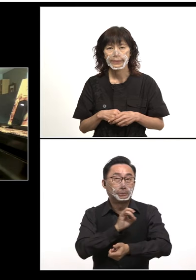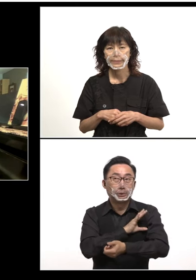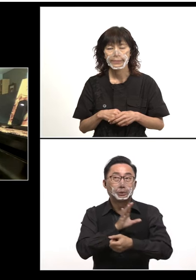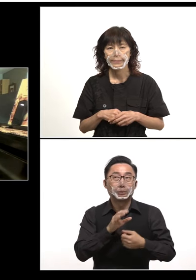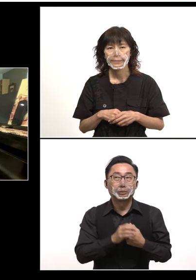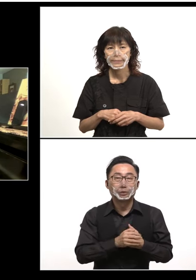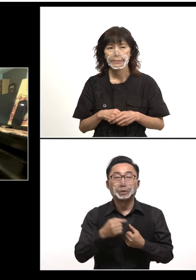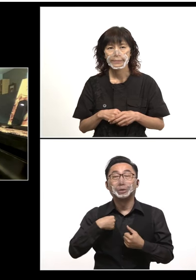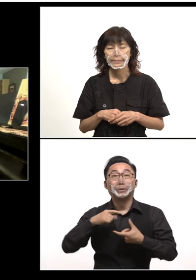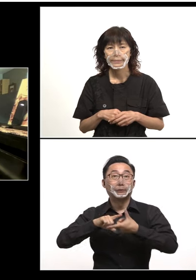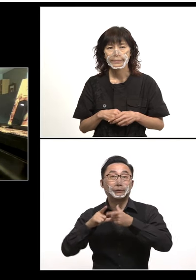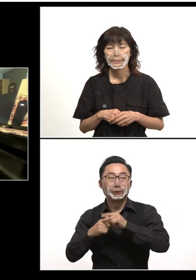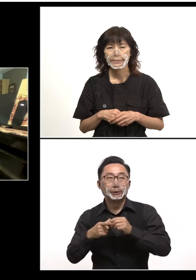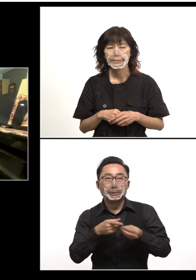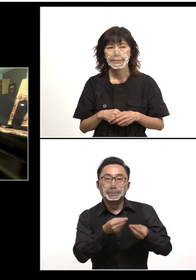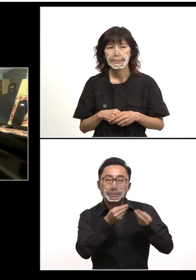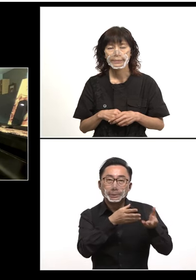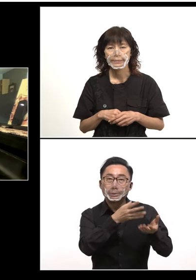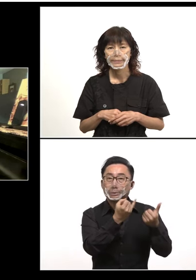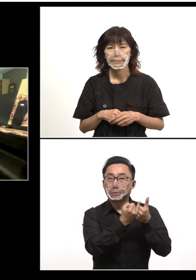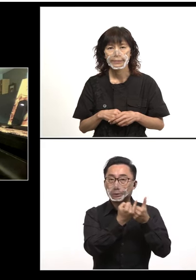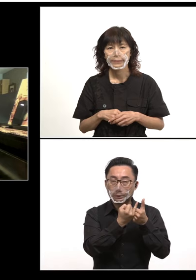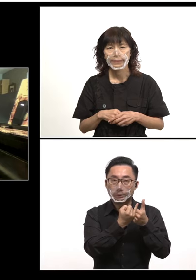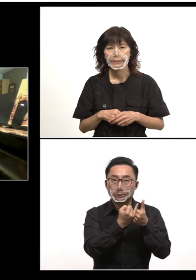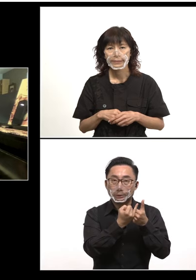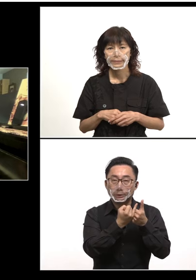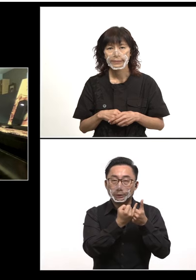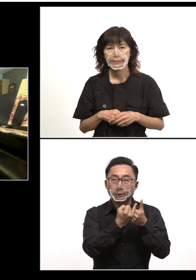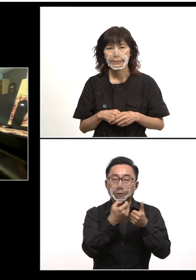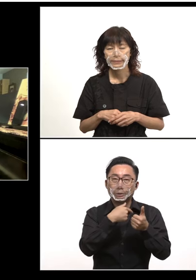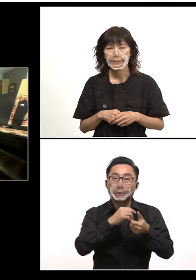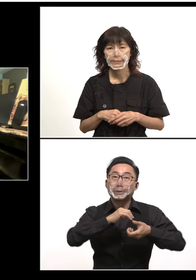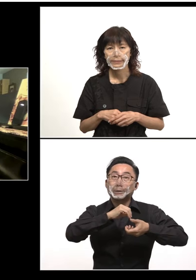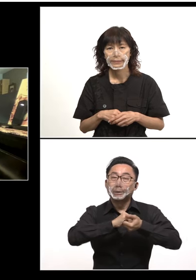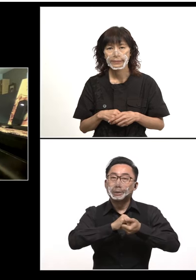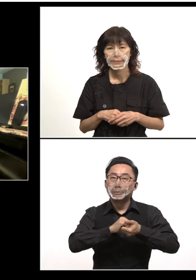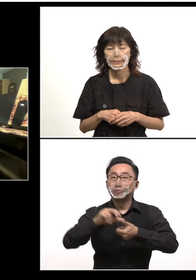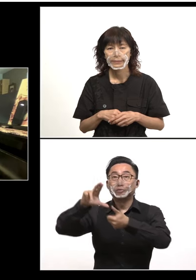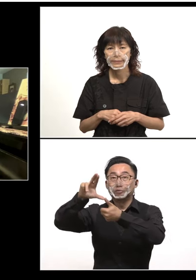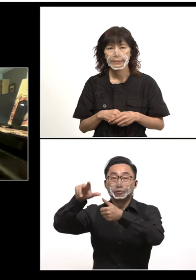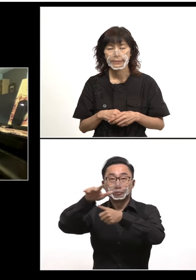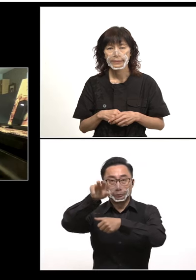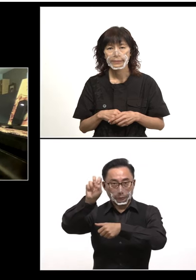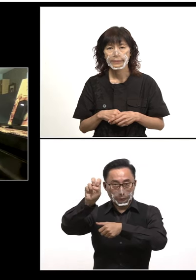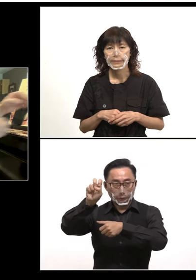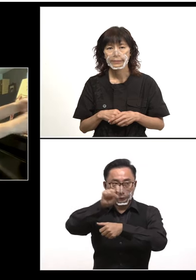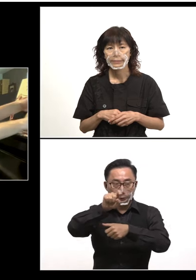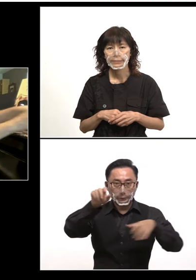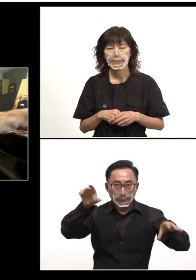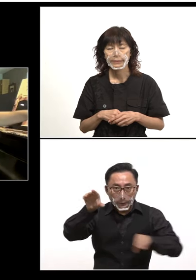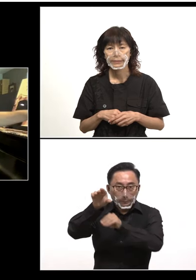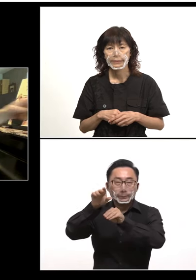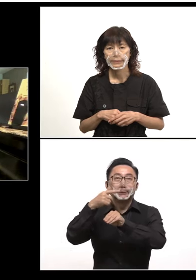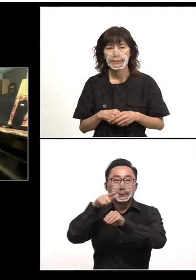counterpoint and get students over the hump of the difficulties of this counterpoint. And like,